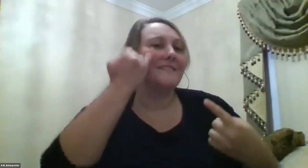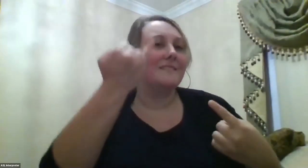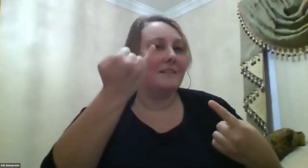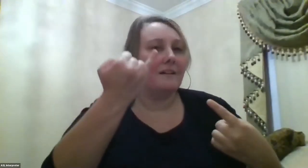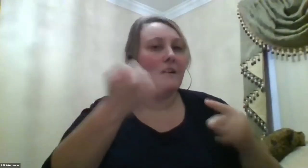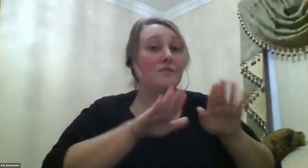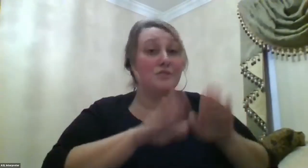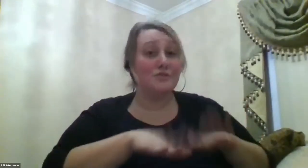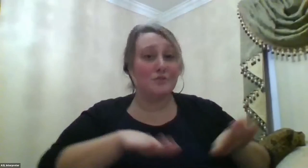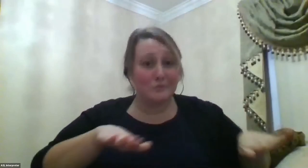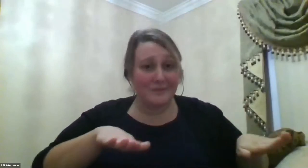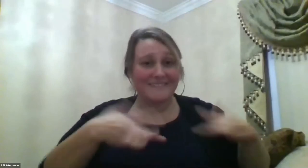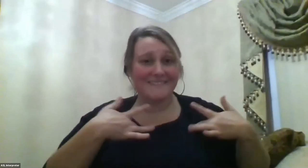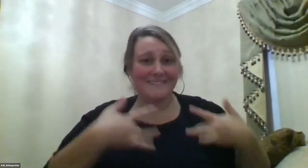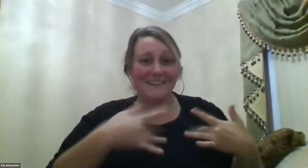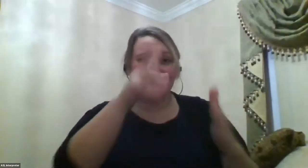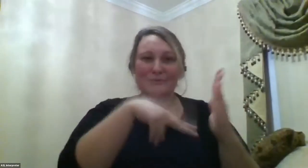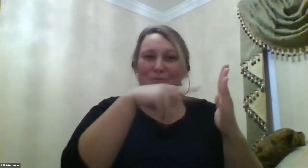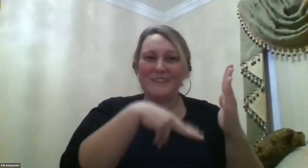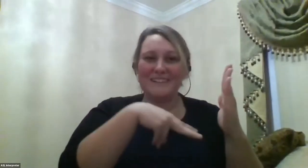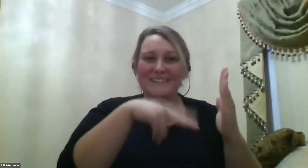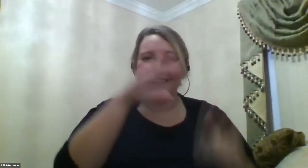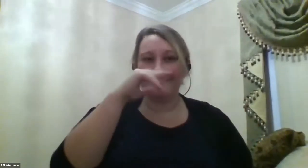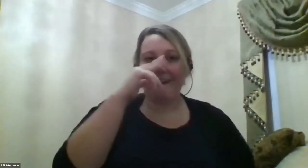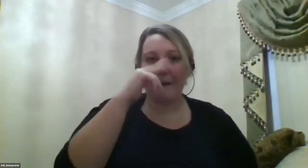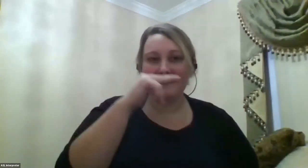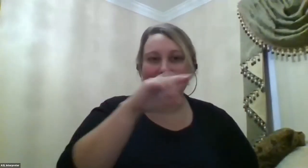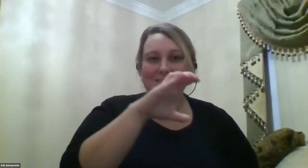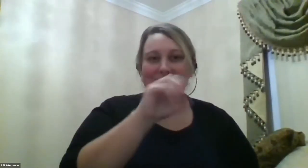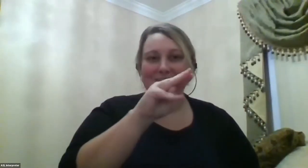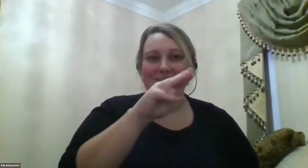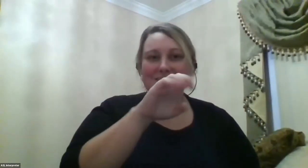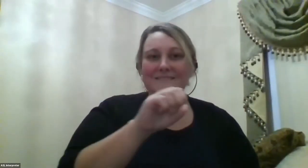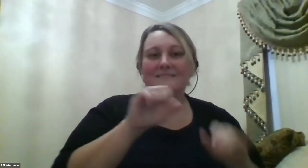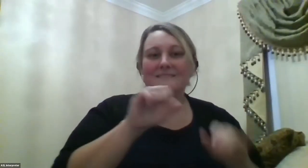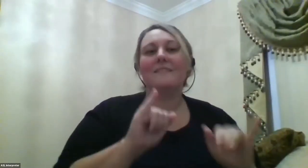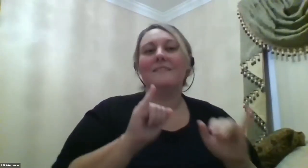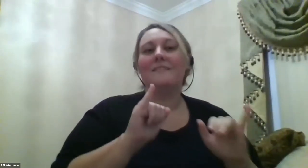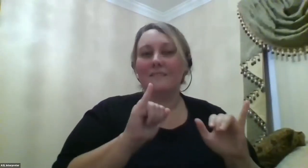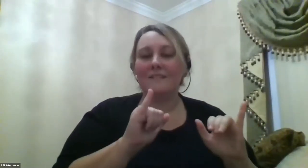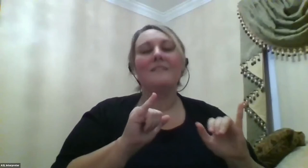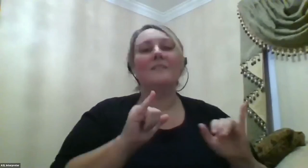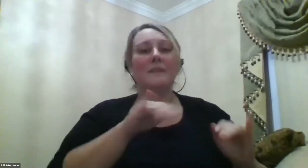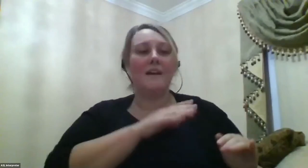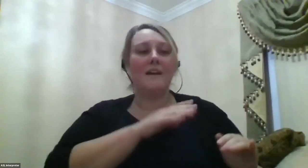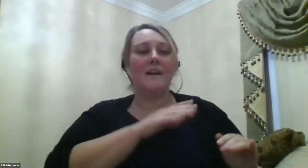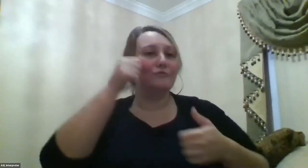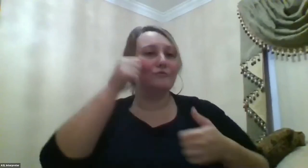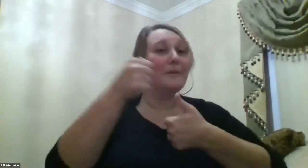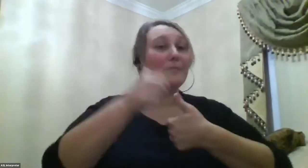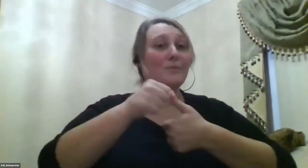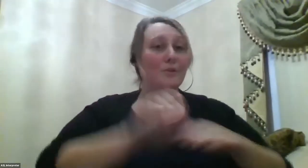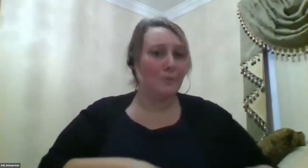that or reconfiguring that reflecting on that differently as a way to construct, um, an